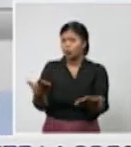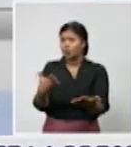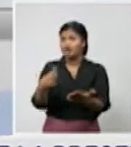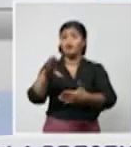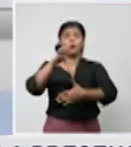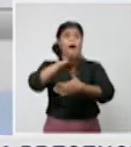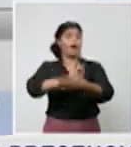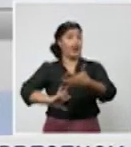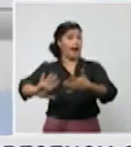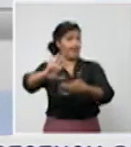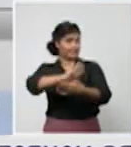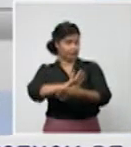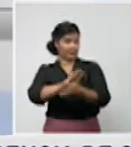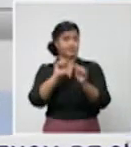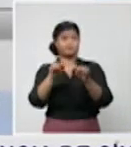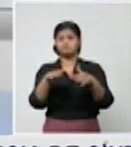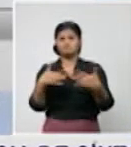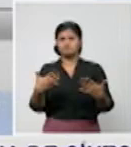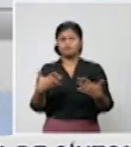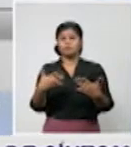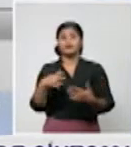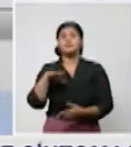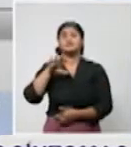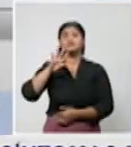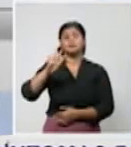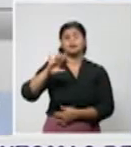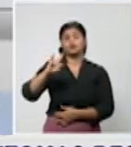9,762,672 belong to the Americas region, which is a